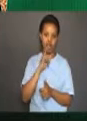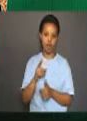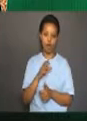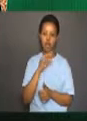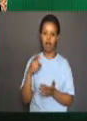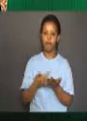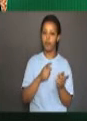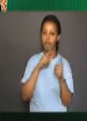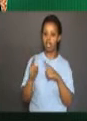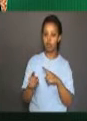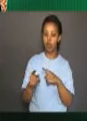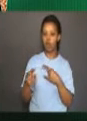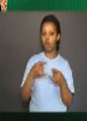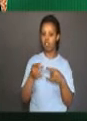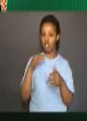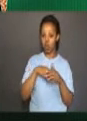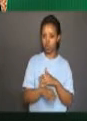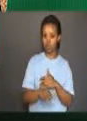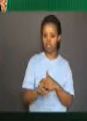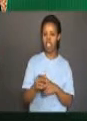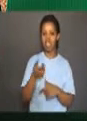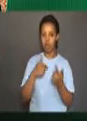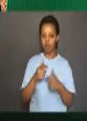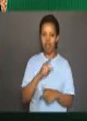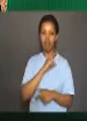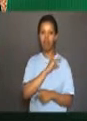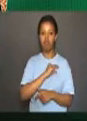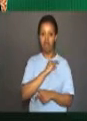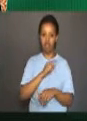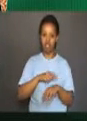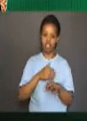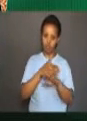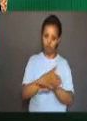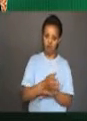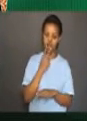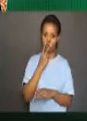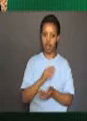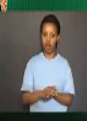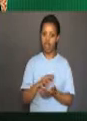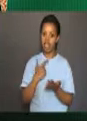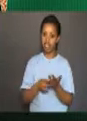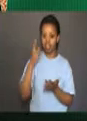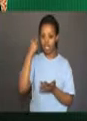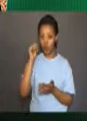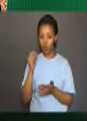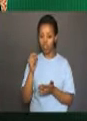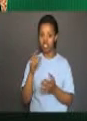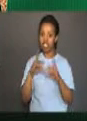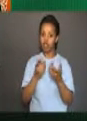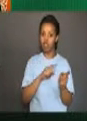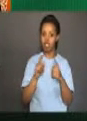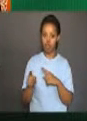is the inheritance of traits. This part of the theory states